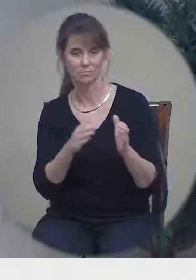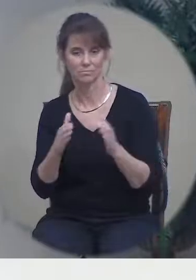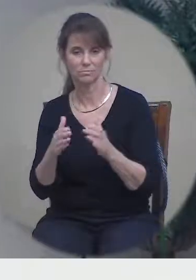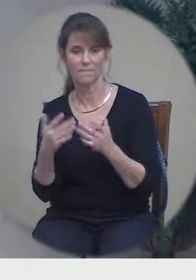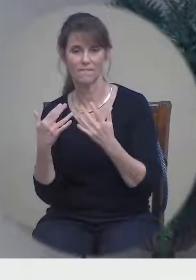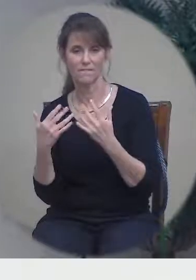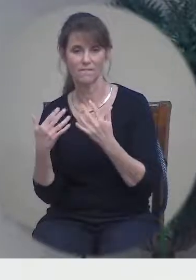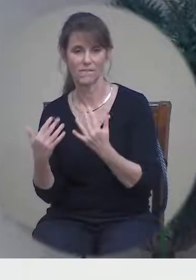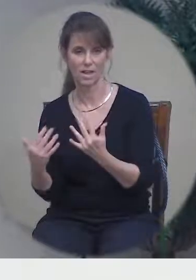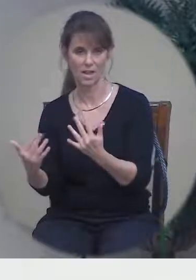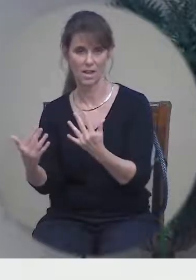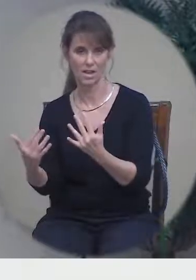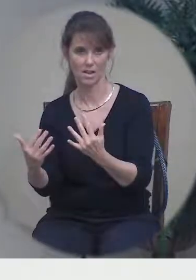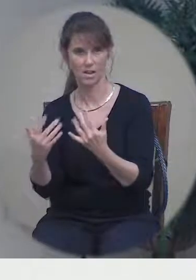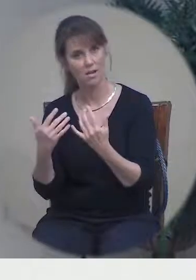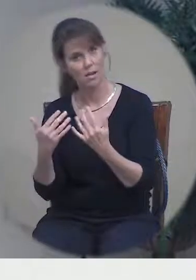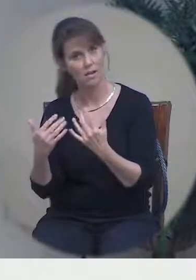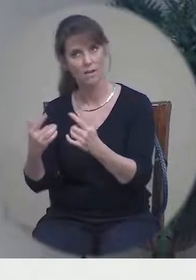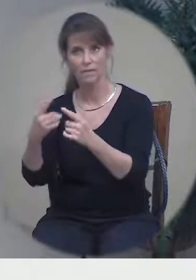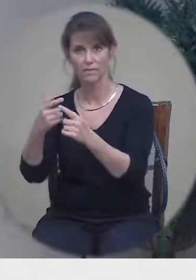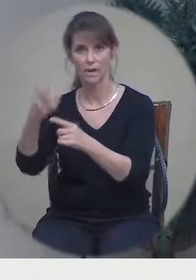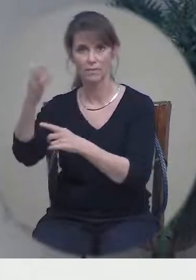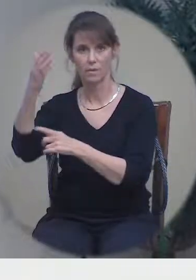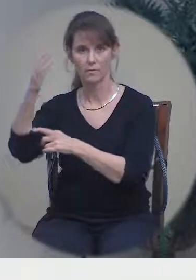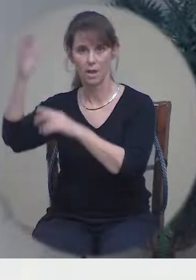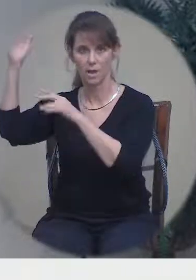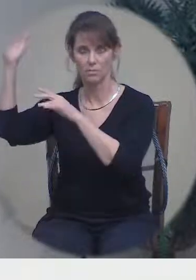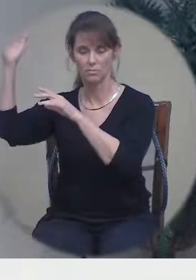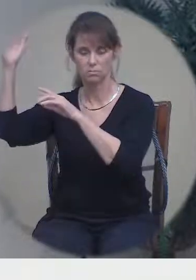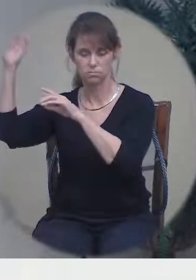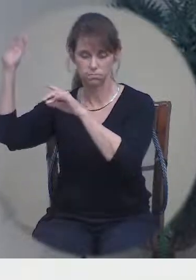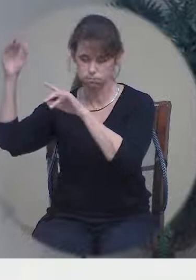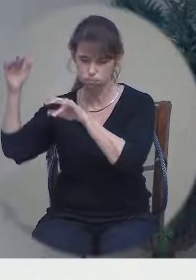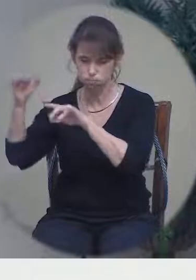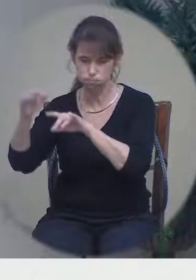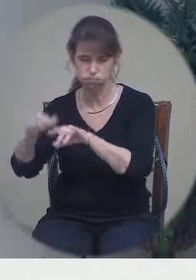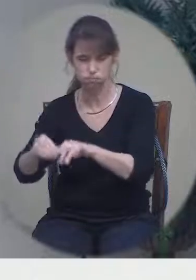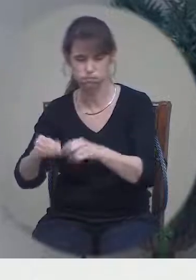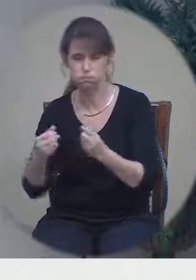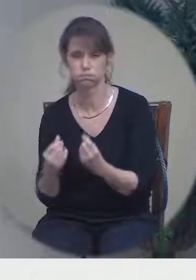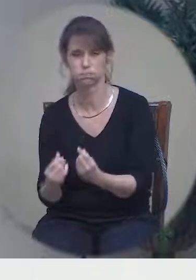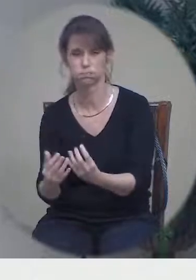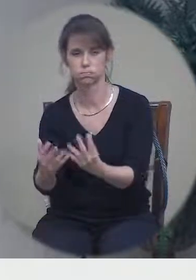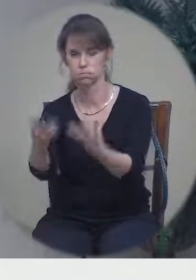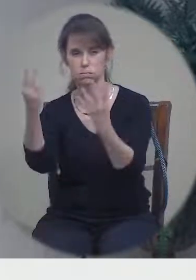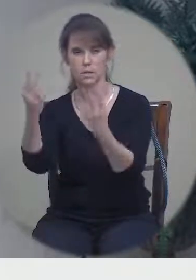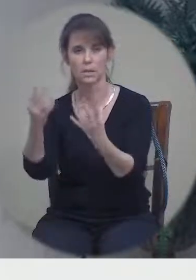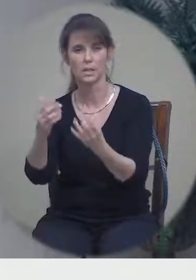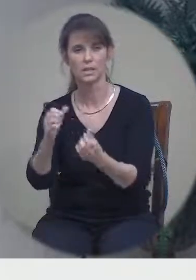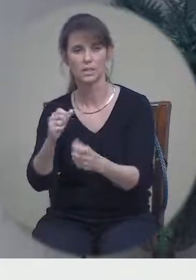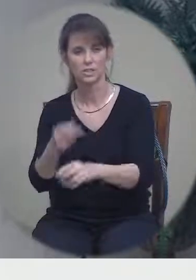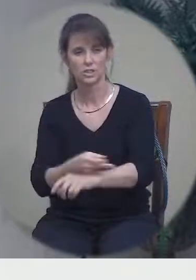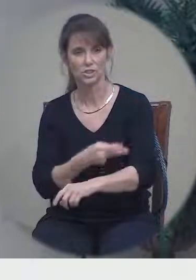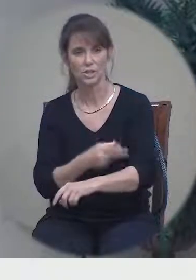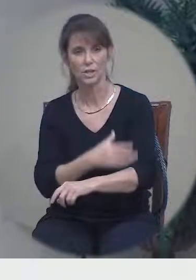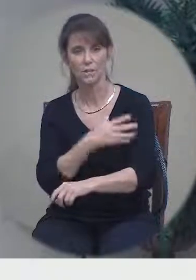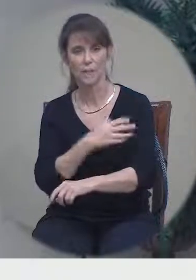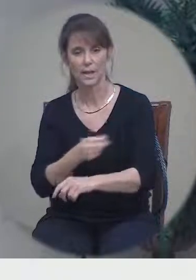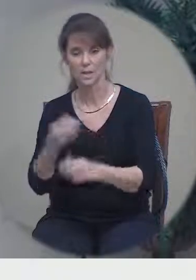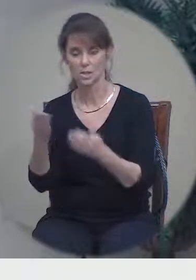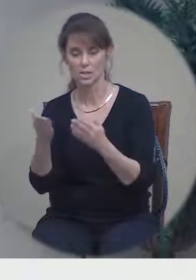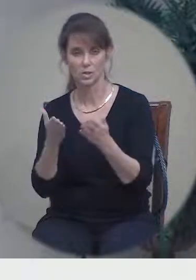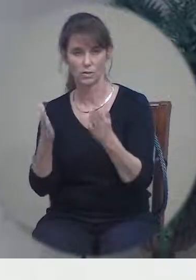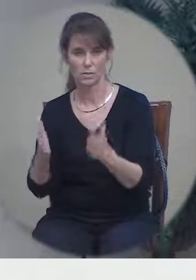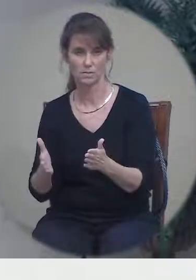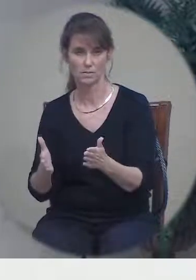verse 16, the fire of God fell from heaven and burned up the sheep and the servants who were